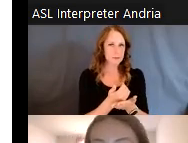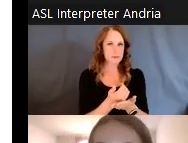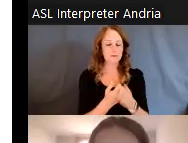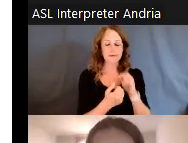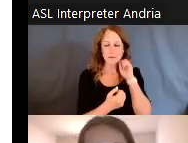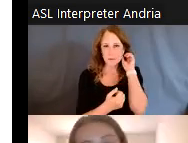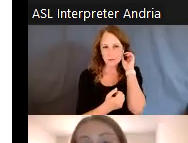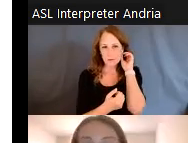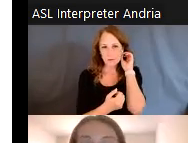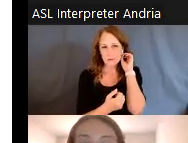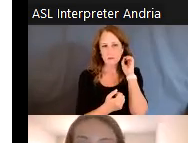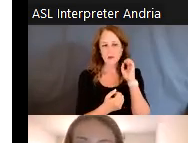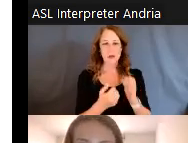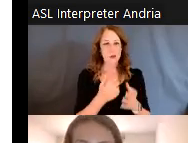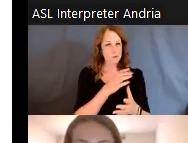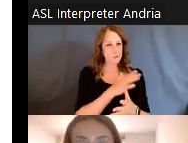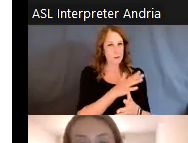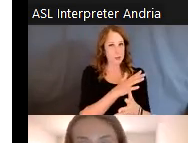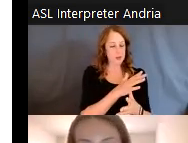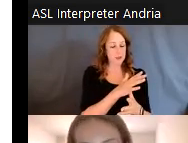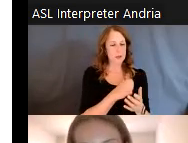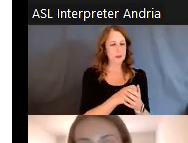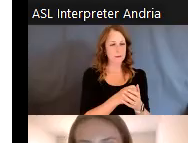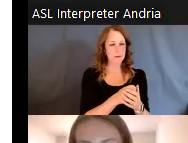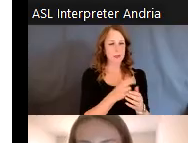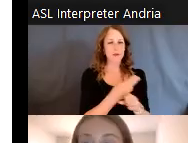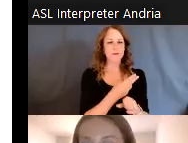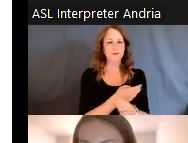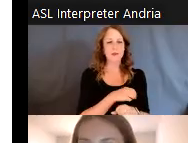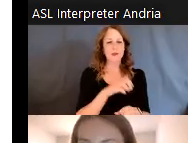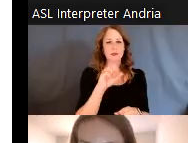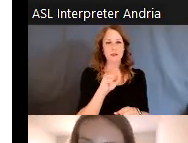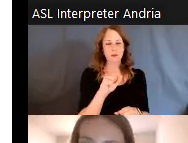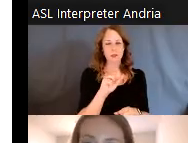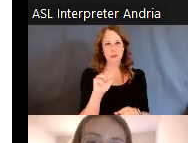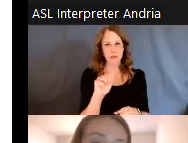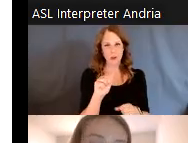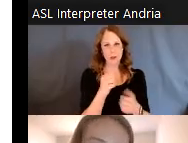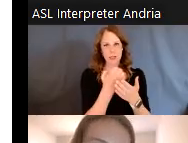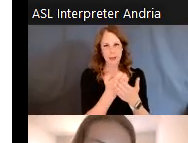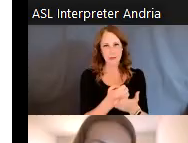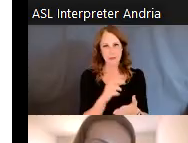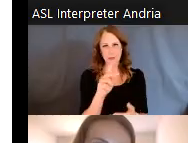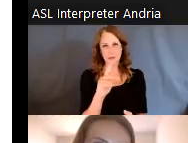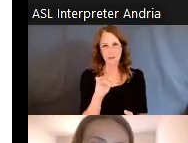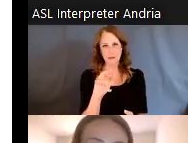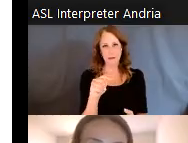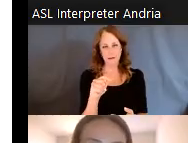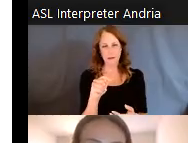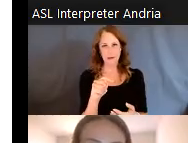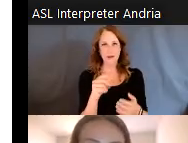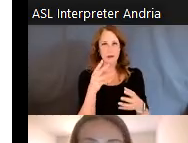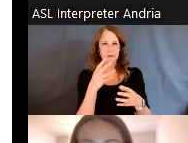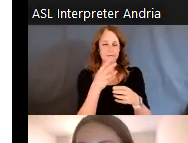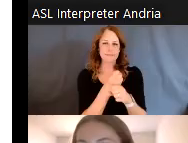evidence, but primary in that is what's called a sexual assault evidence kit. You might also hear